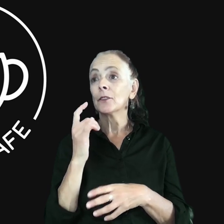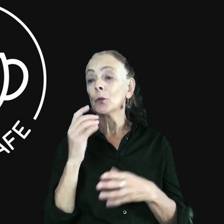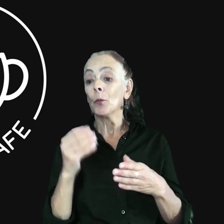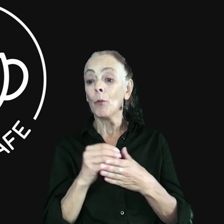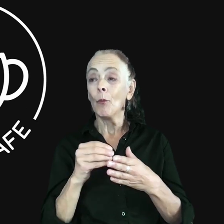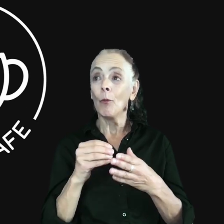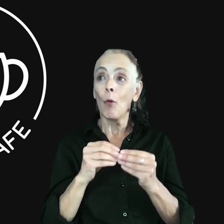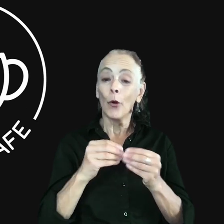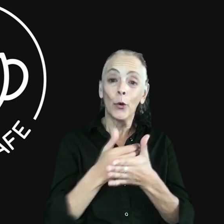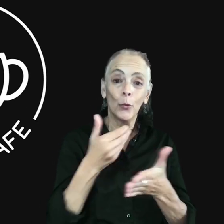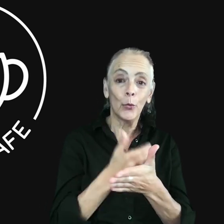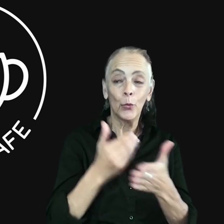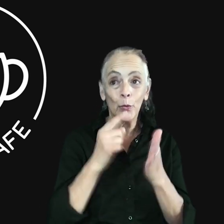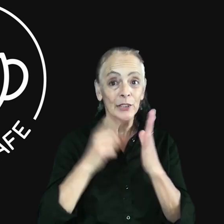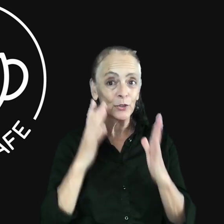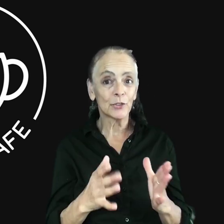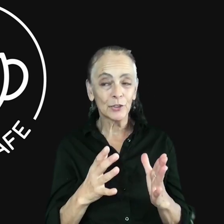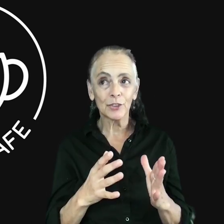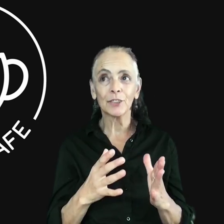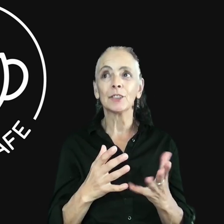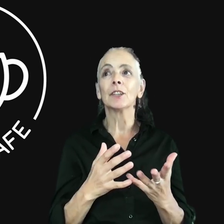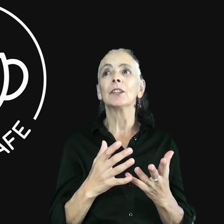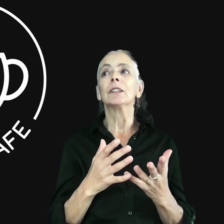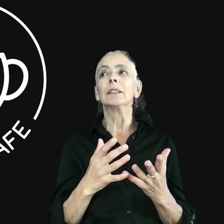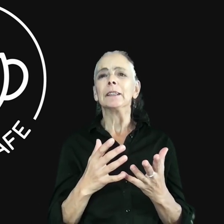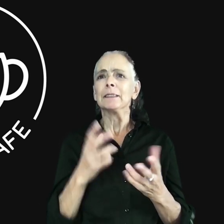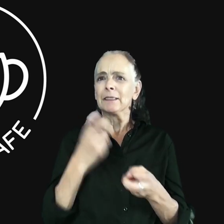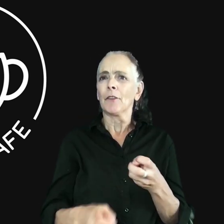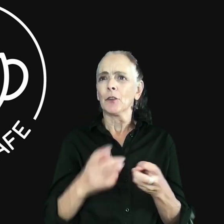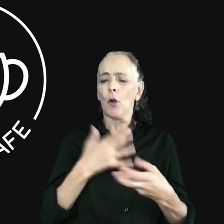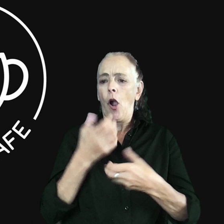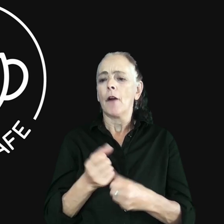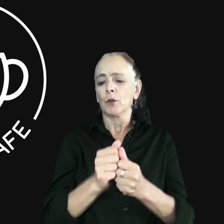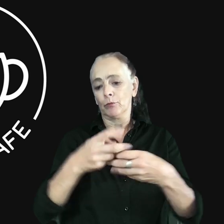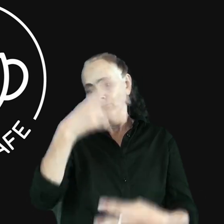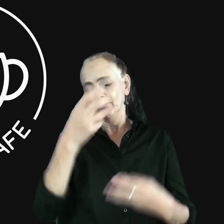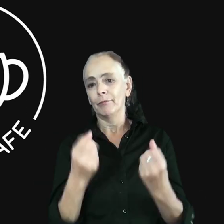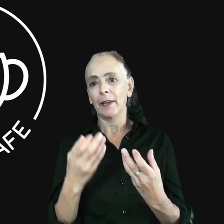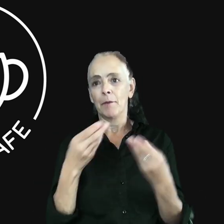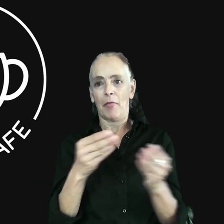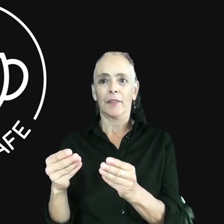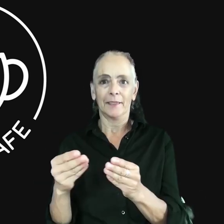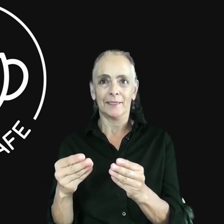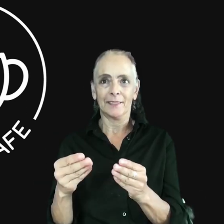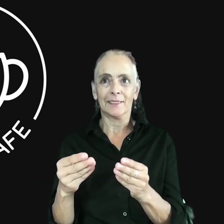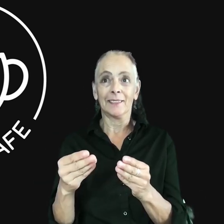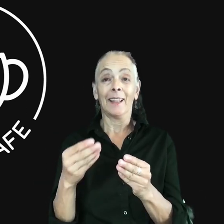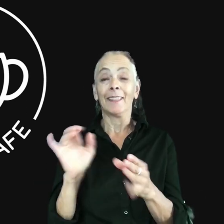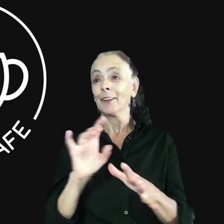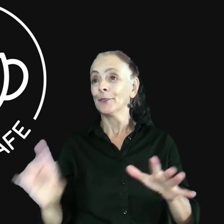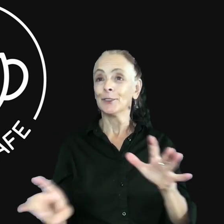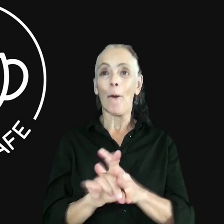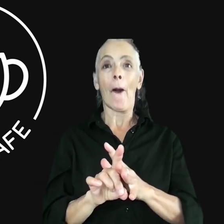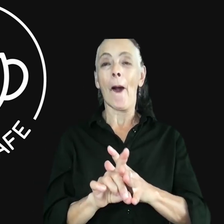newer in the job as a researcher to feel really confident with all of these methods that are in your toolkit right you kind of like roll up on the production you got